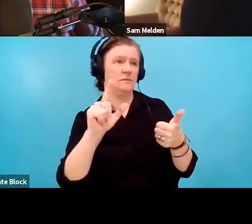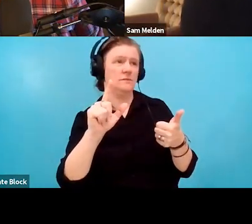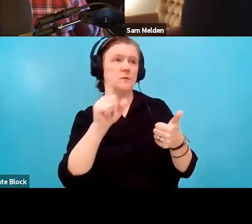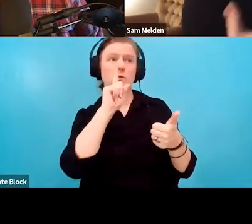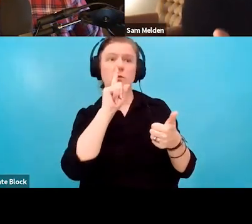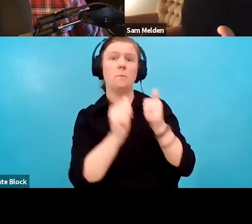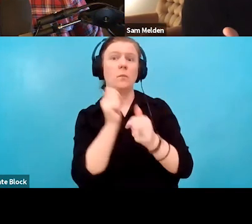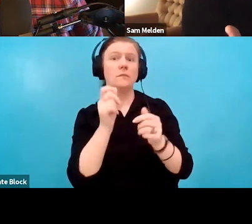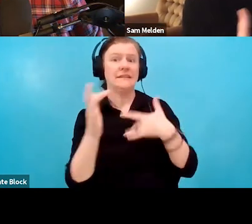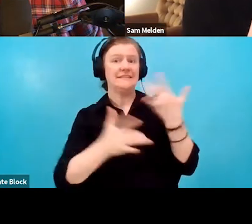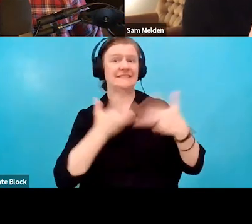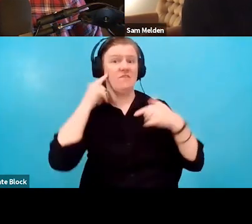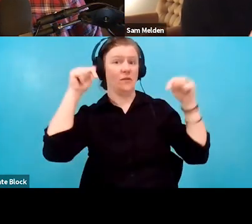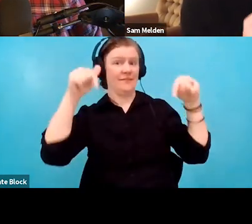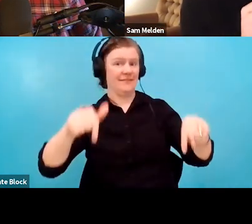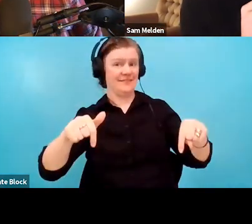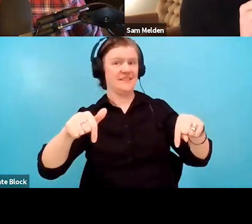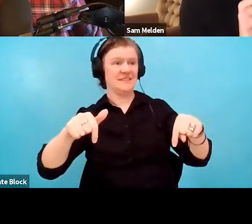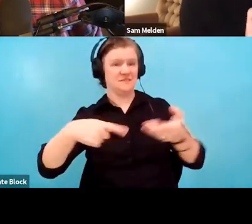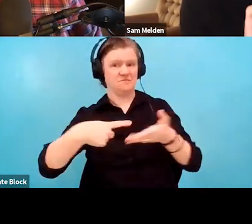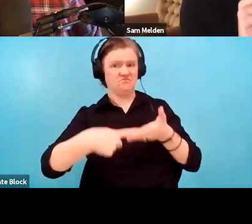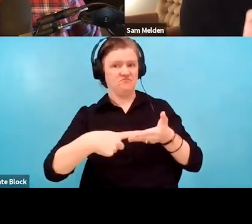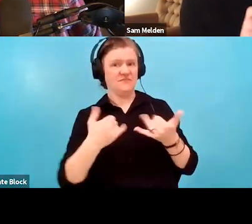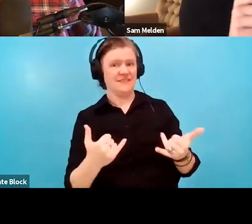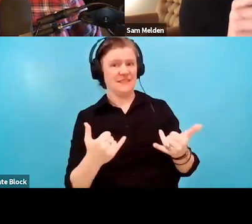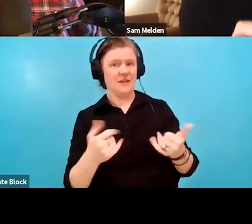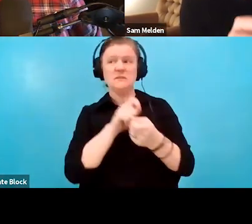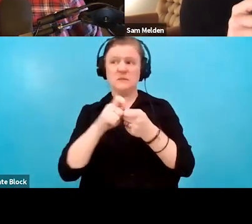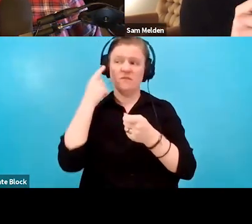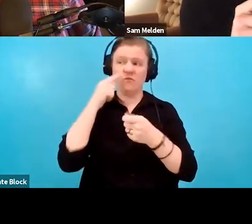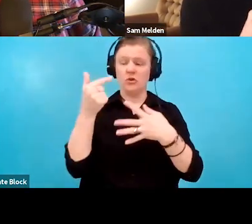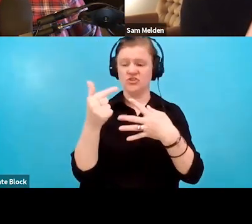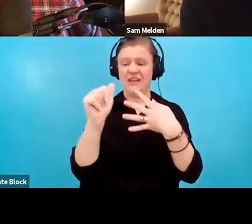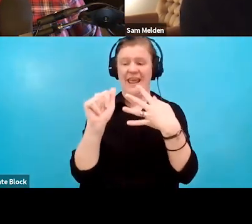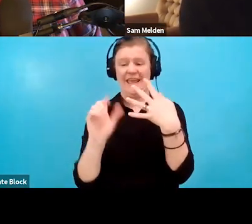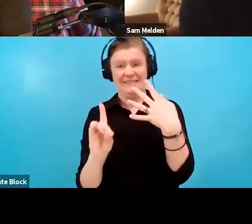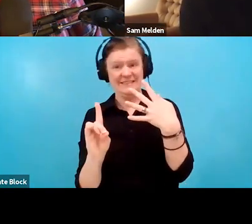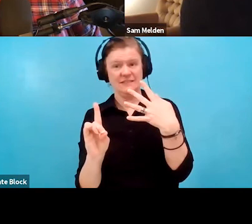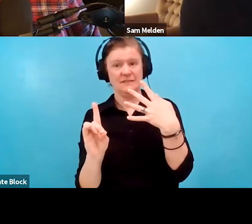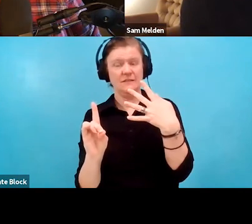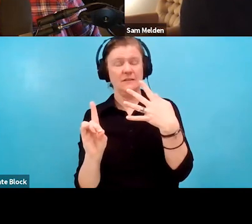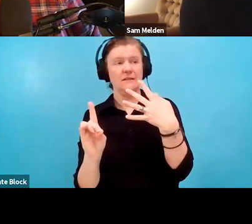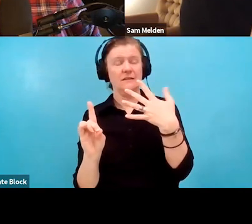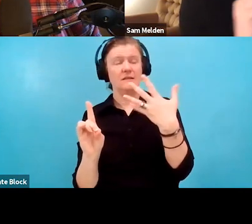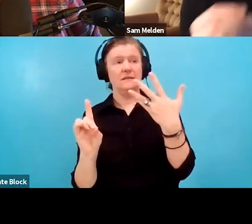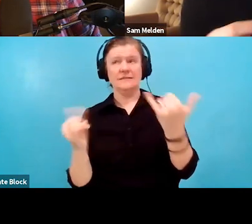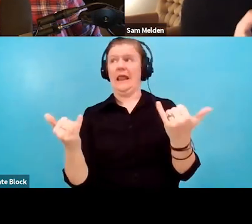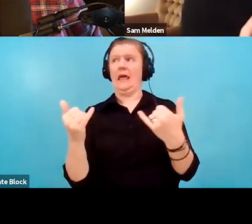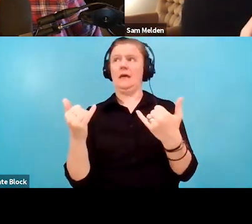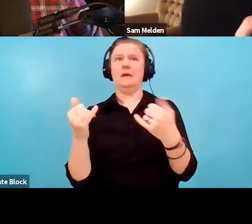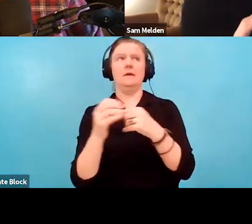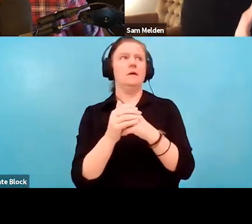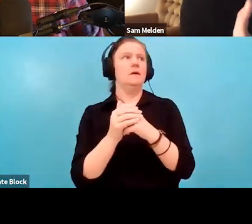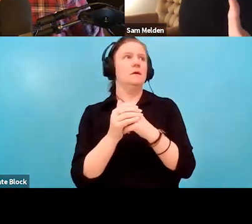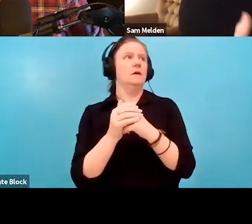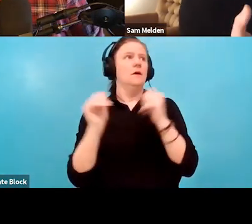to me about this conversation for Global Accessibility Awareness Day is that you really, all of us see